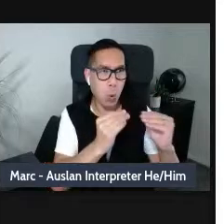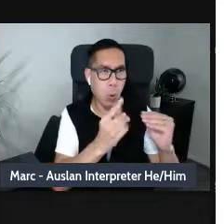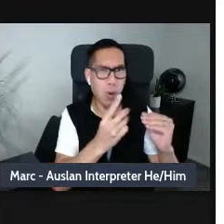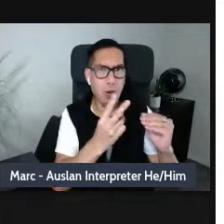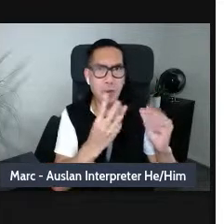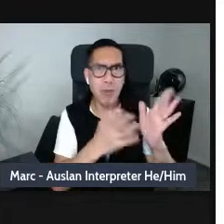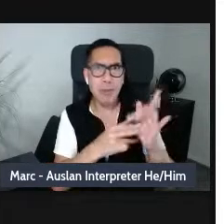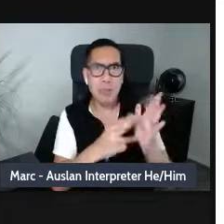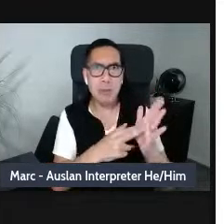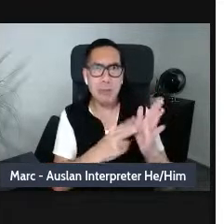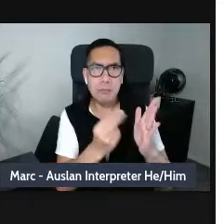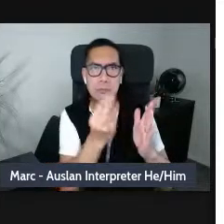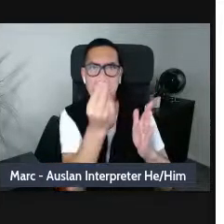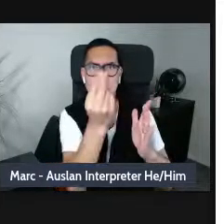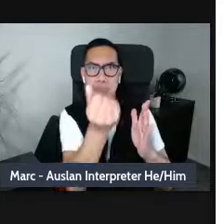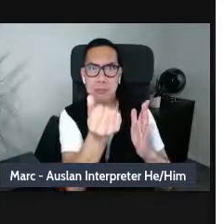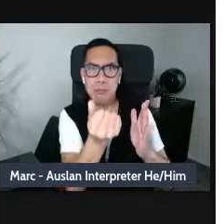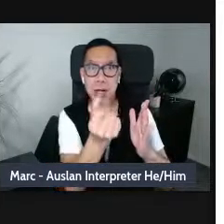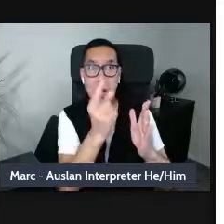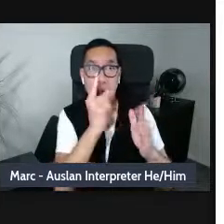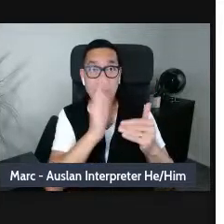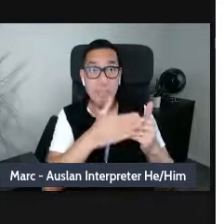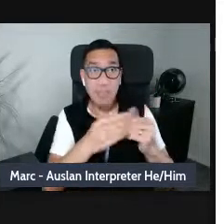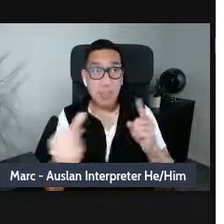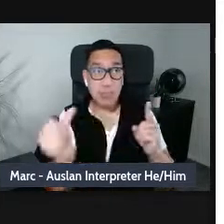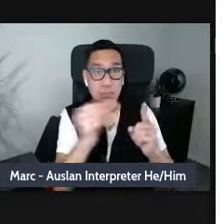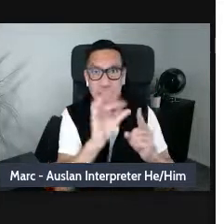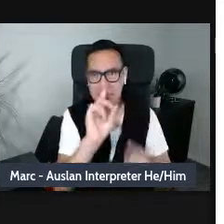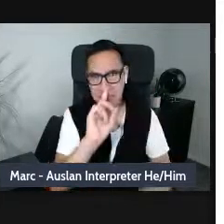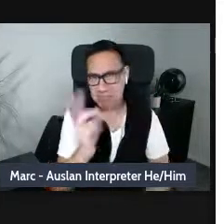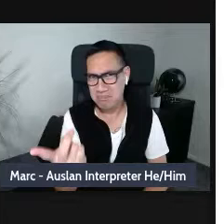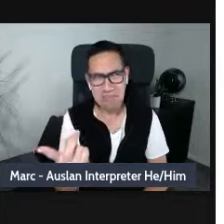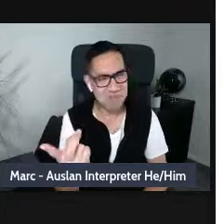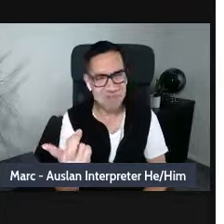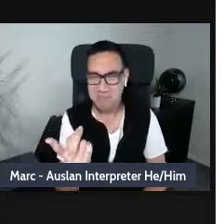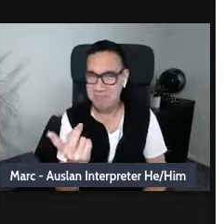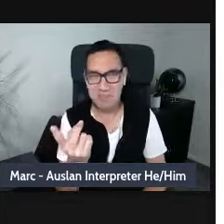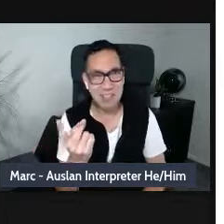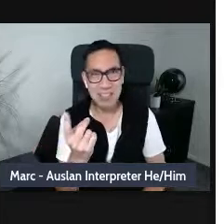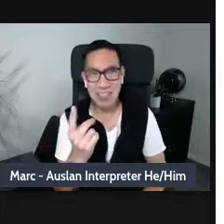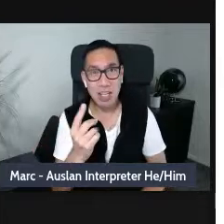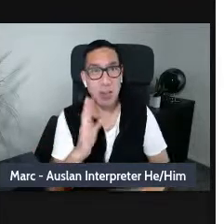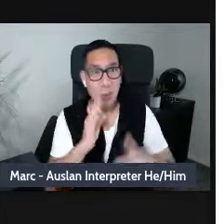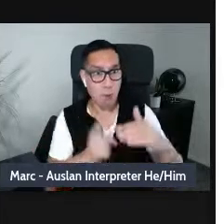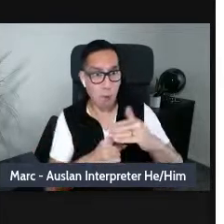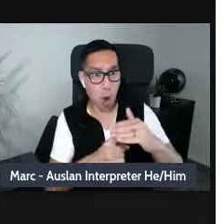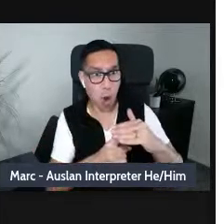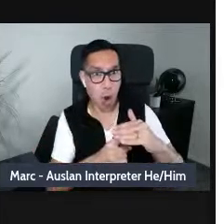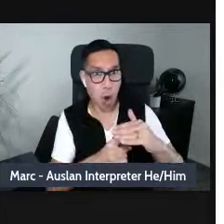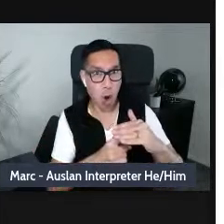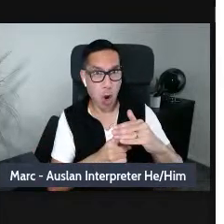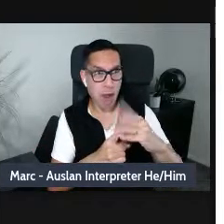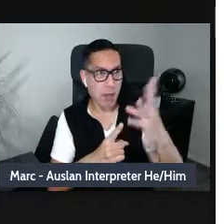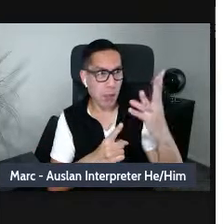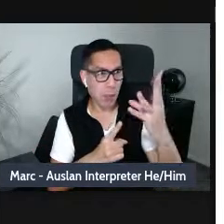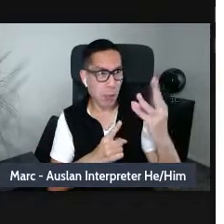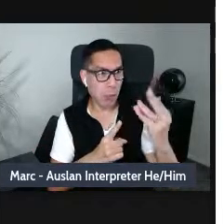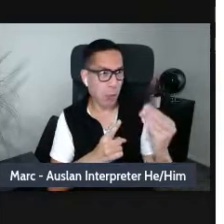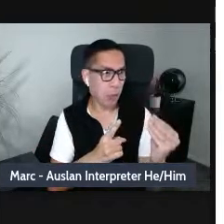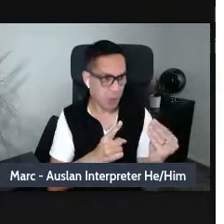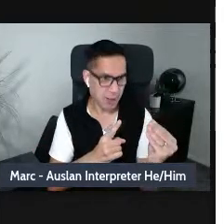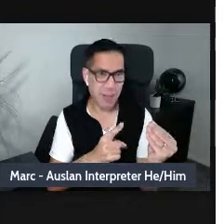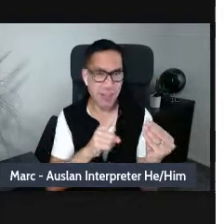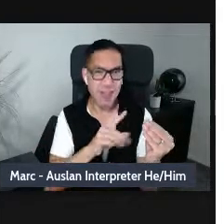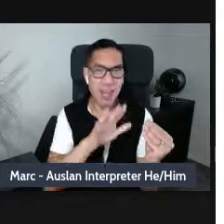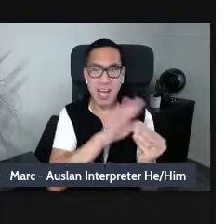irreversible. Surrounding this tissue death, that's called the ischemic core, is an area known as the